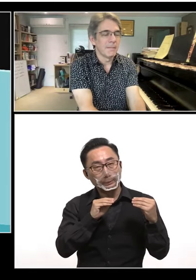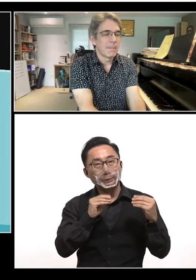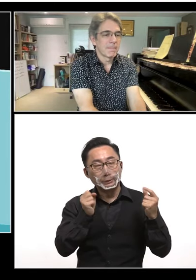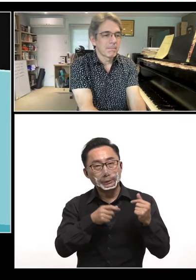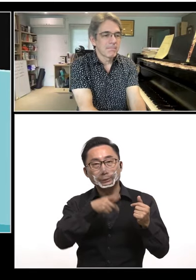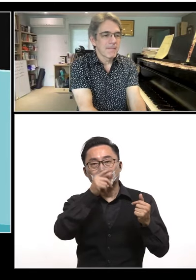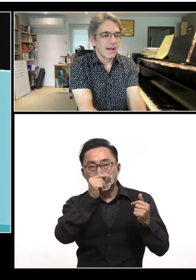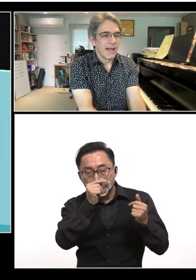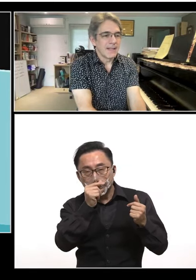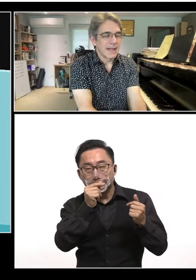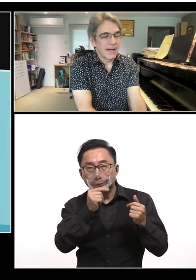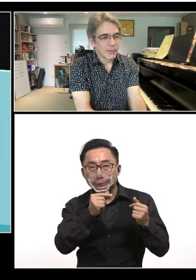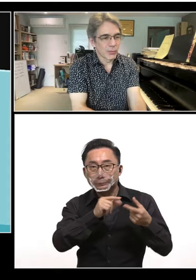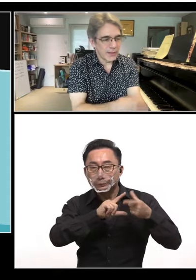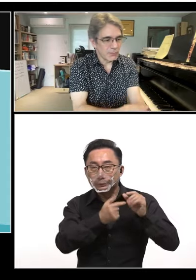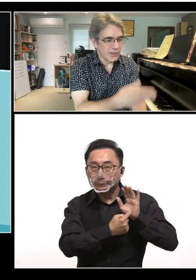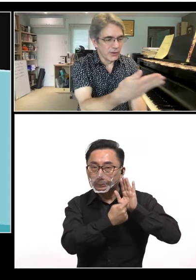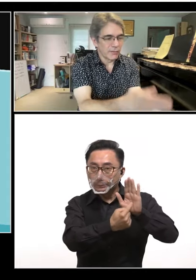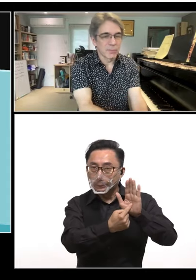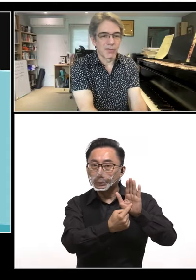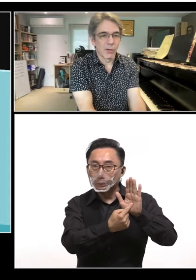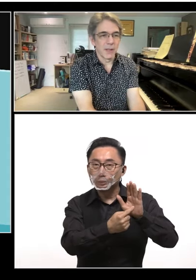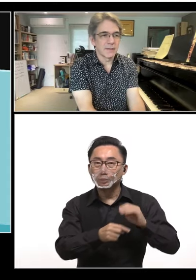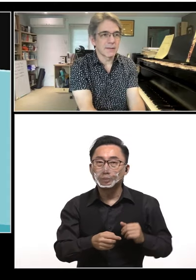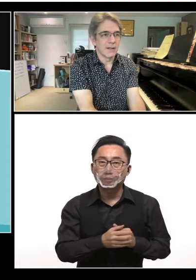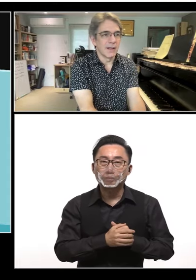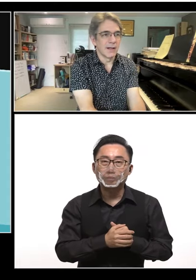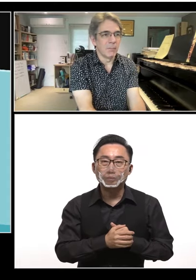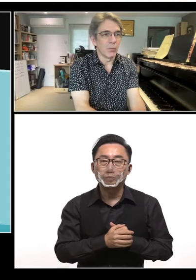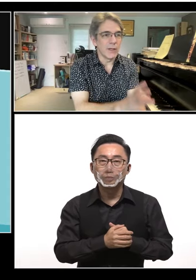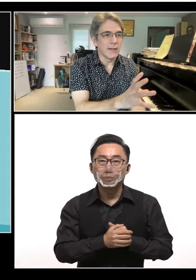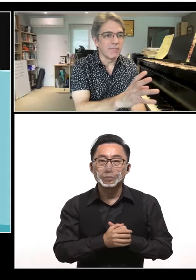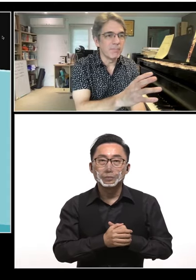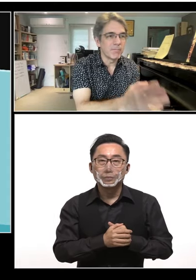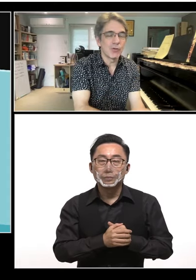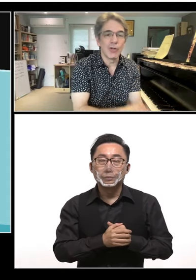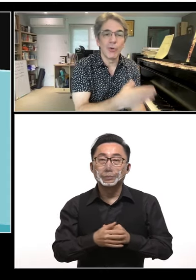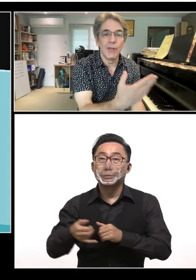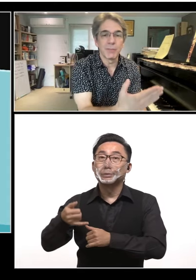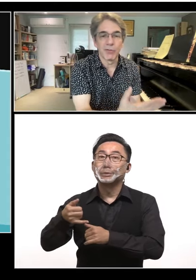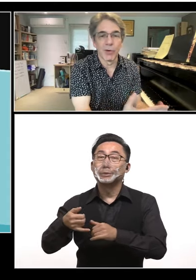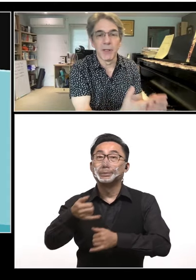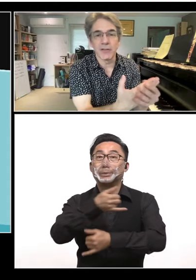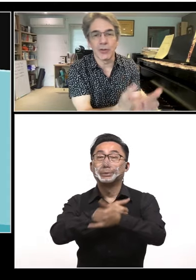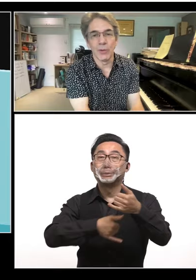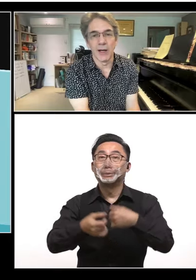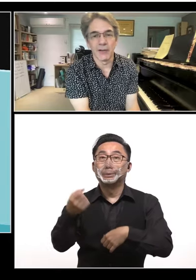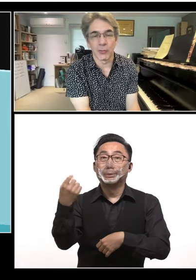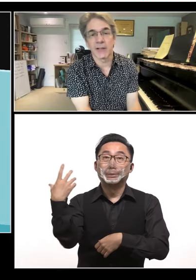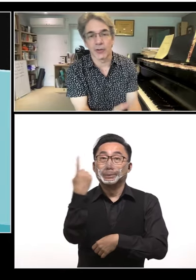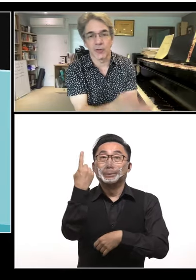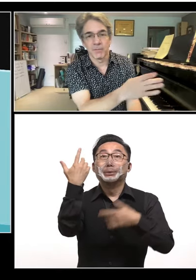humorous way. And after we did our first performance, we showed this performance to